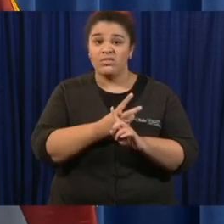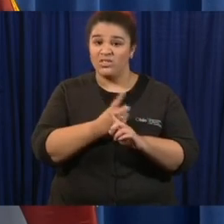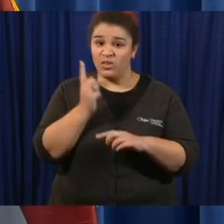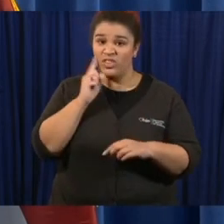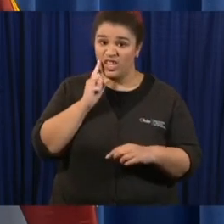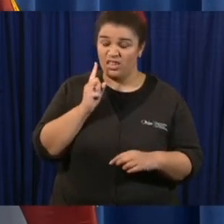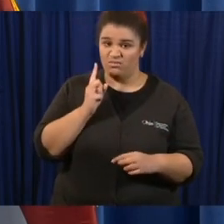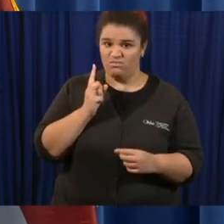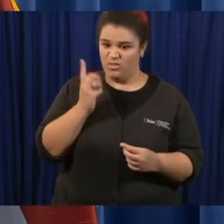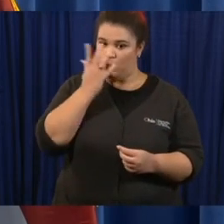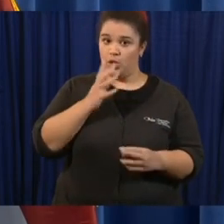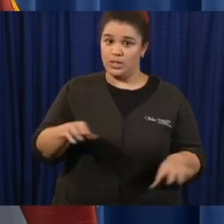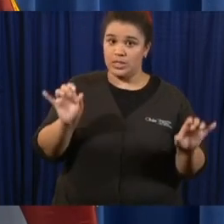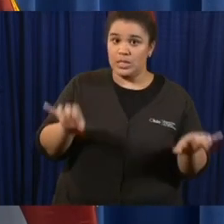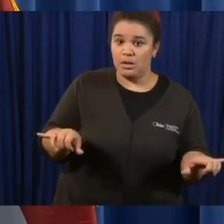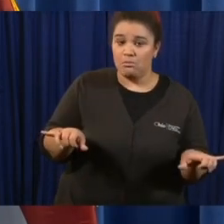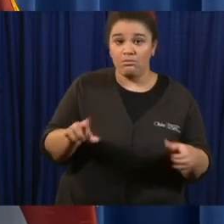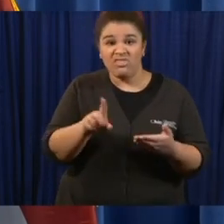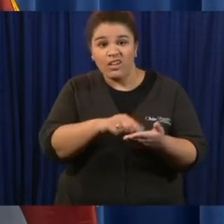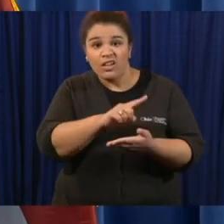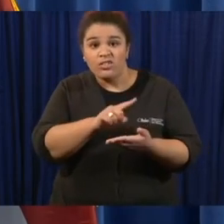be canceled? What's your view? Well,